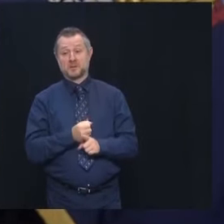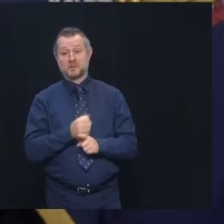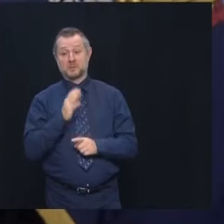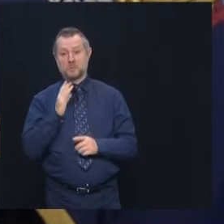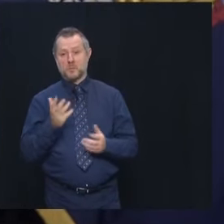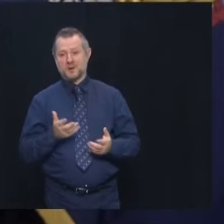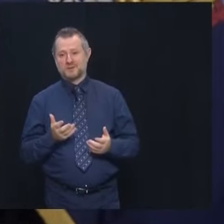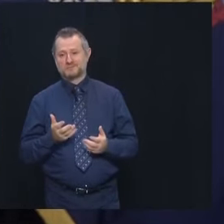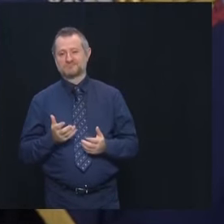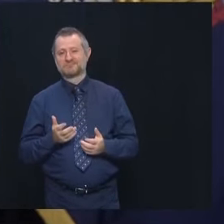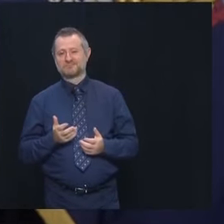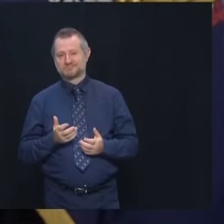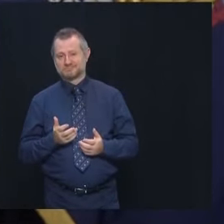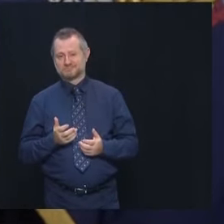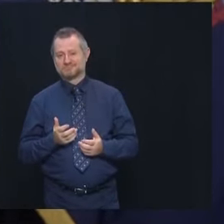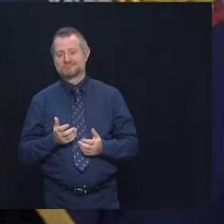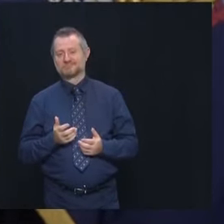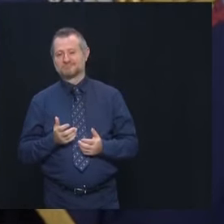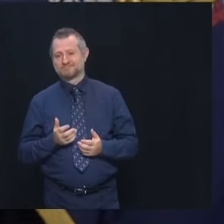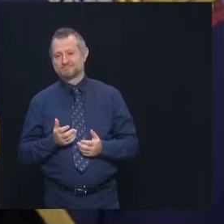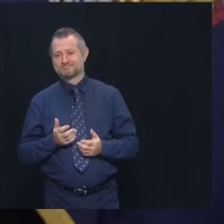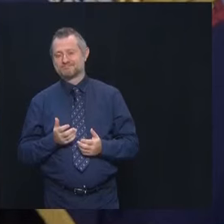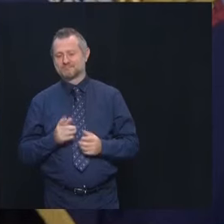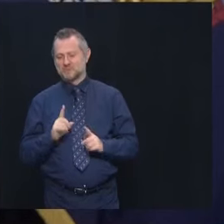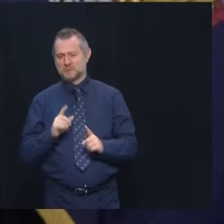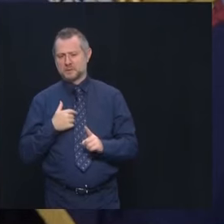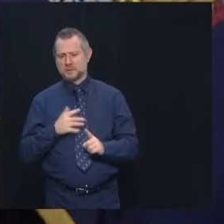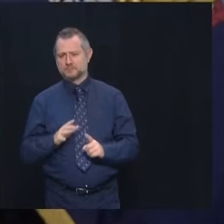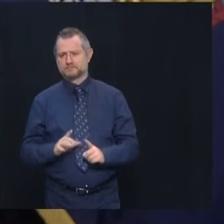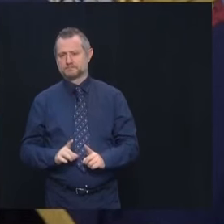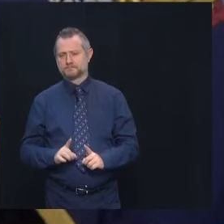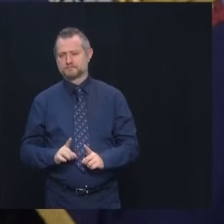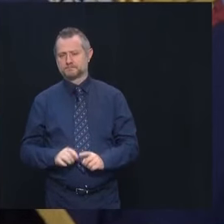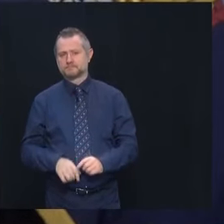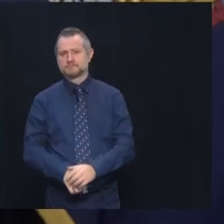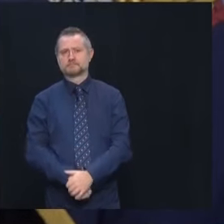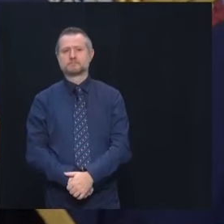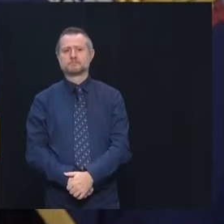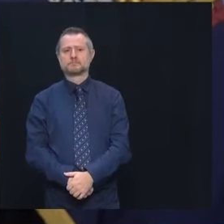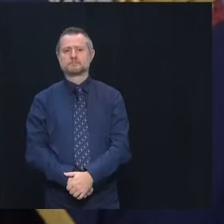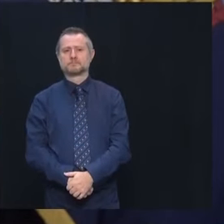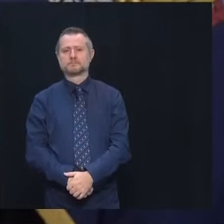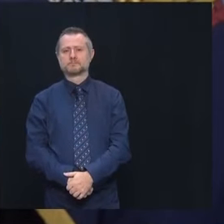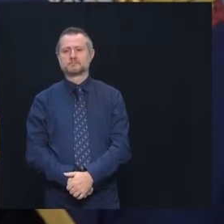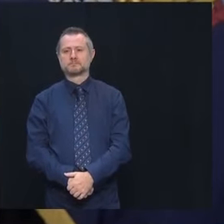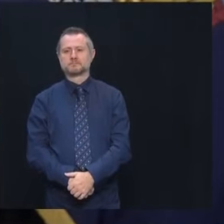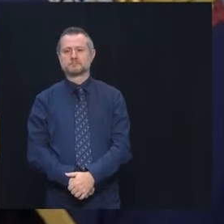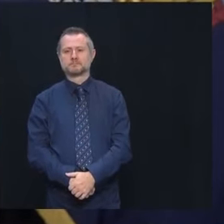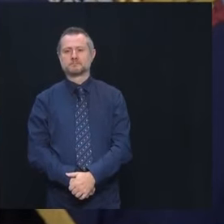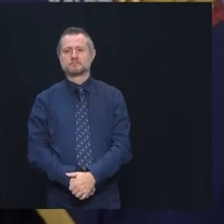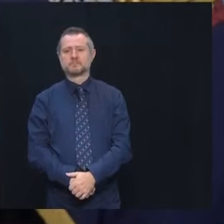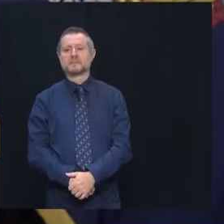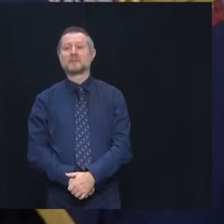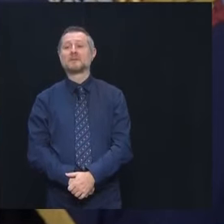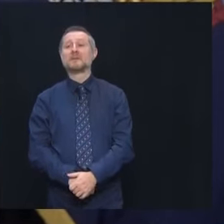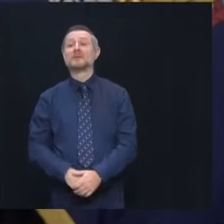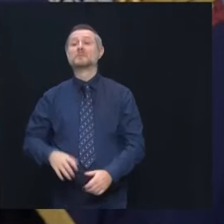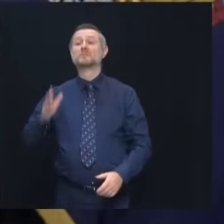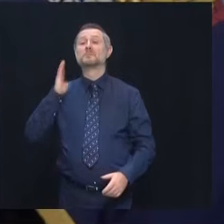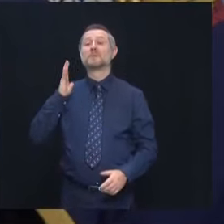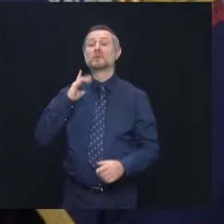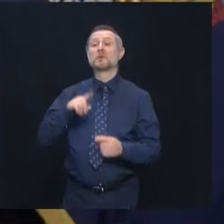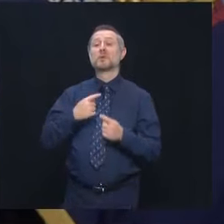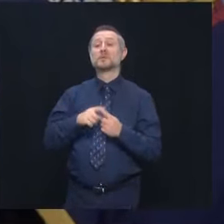draw. And we're going to, I believe we can draw better lines than a zip code.